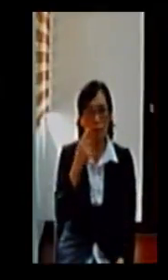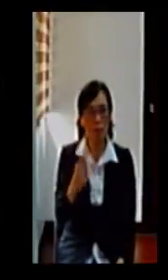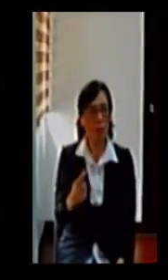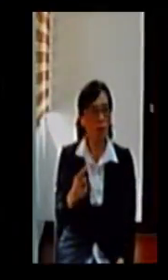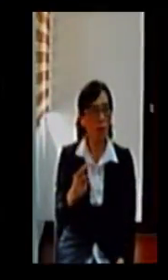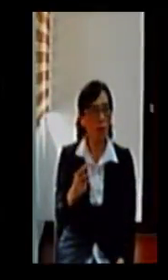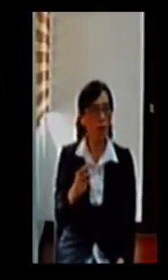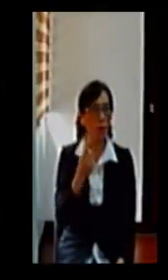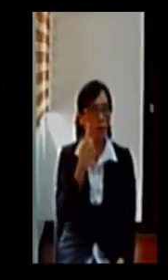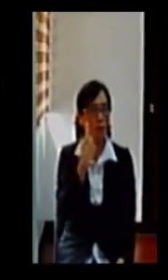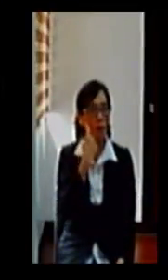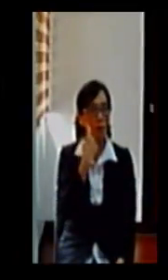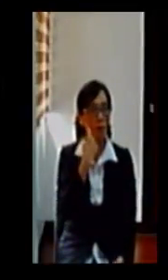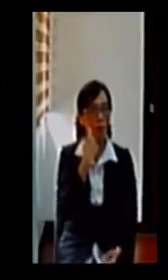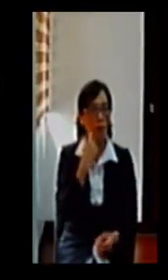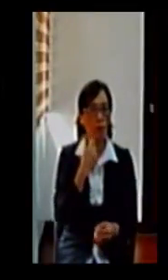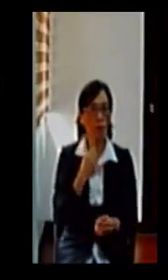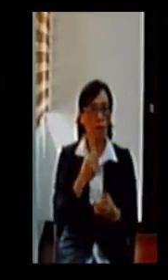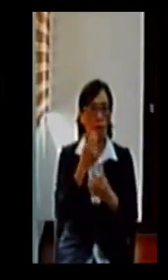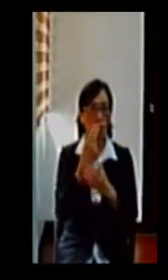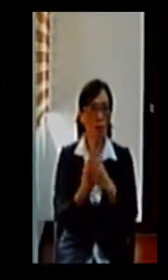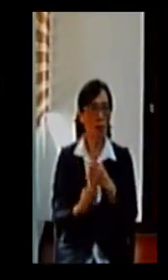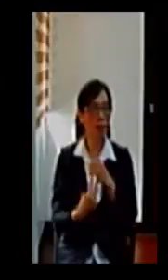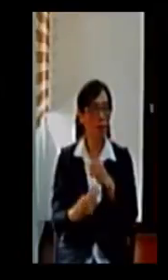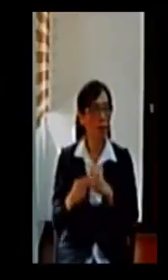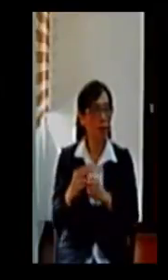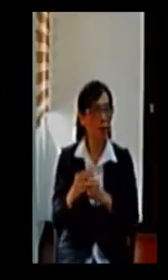You mentioned earlier about a double whammy effect of